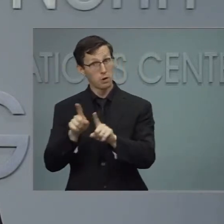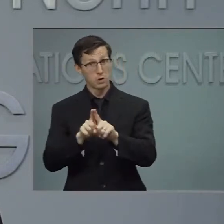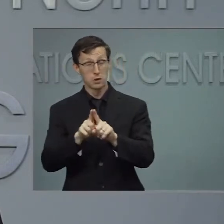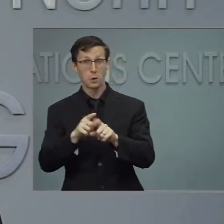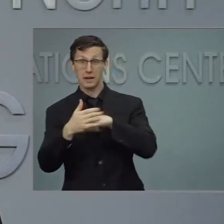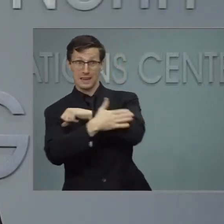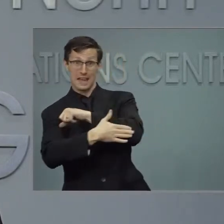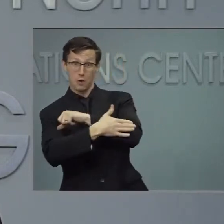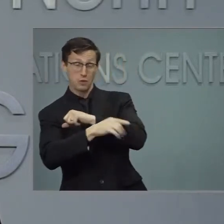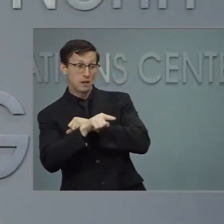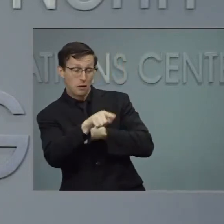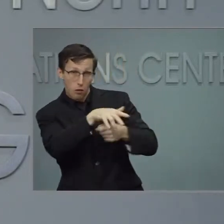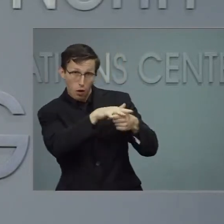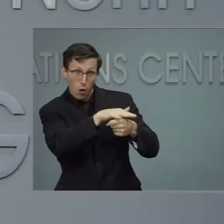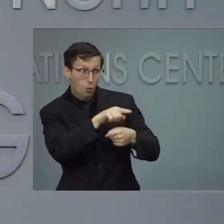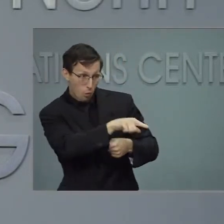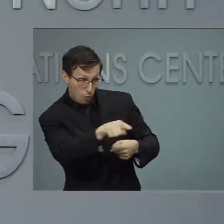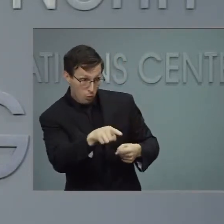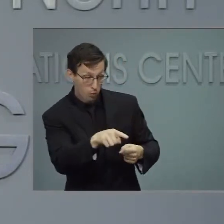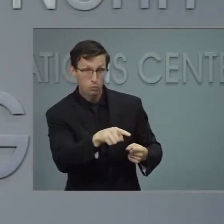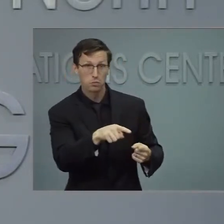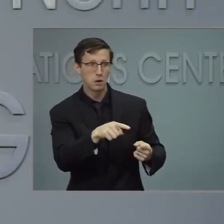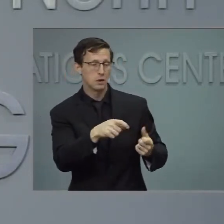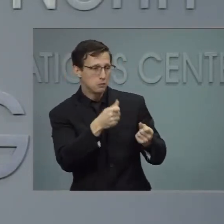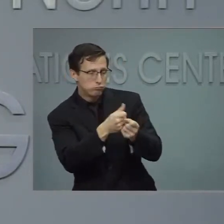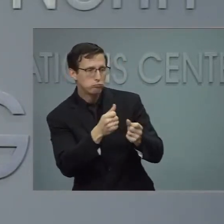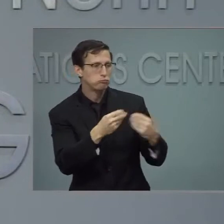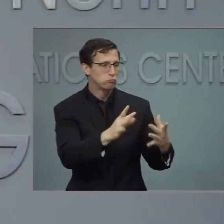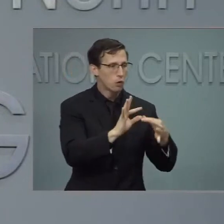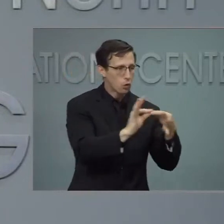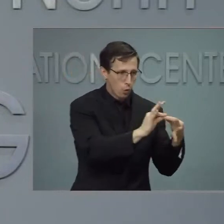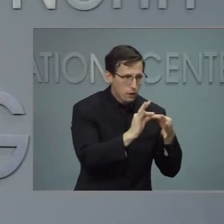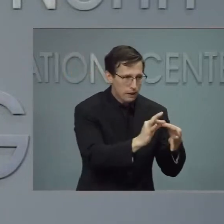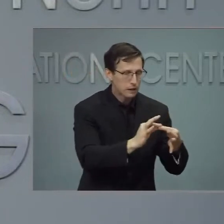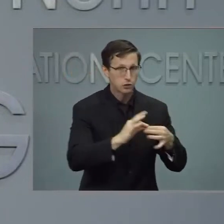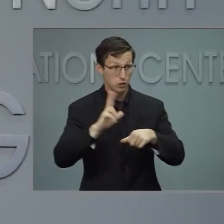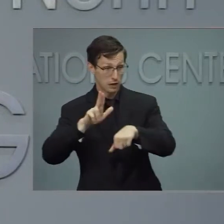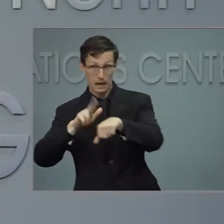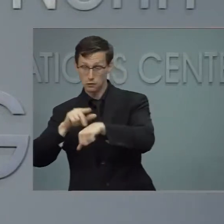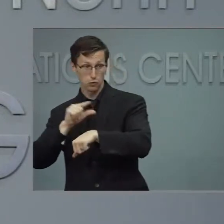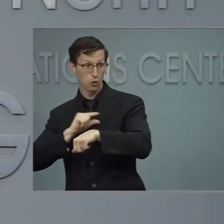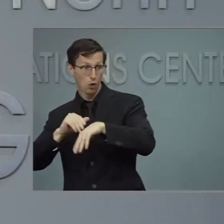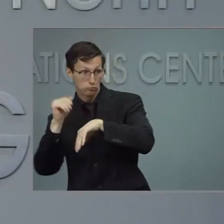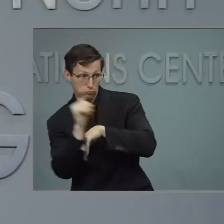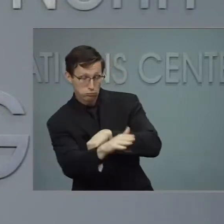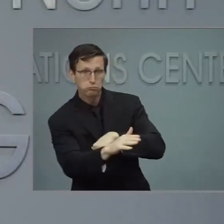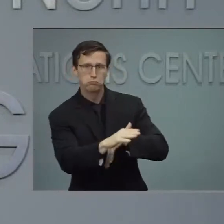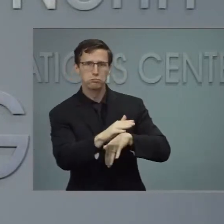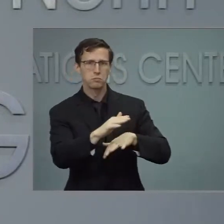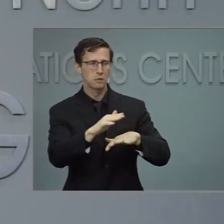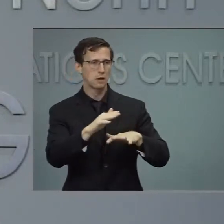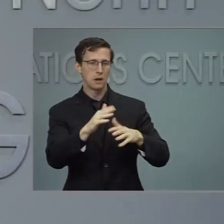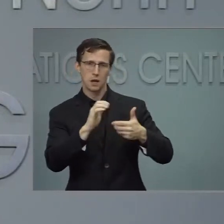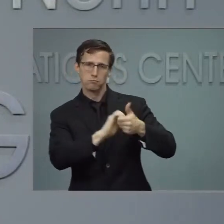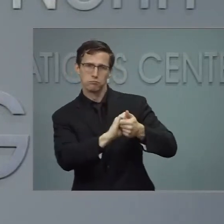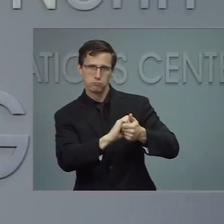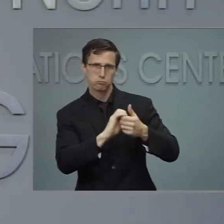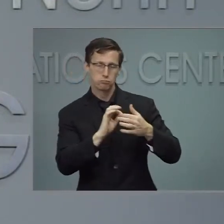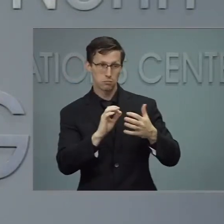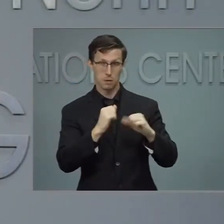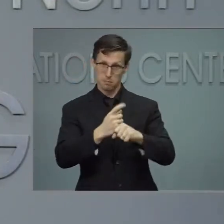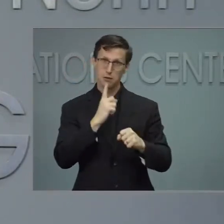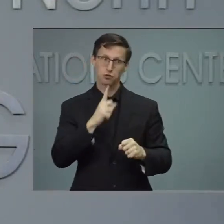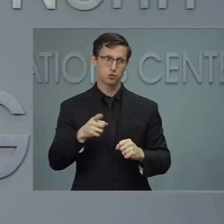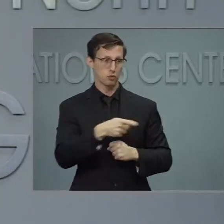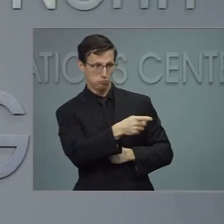county partners at the local level with coordination of the National Guard to get our National Guard partners downrange to